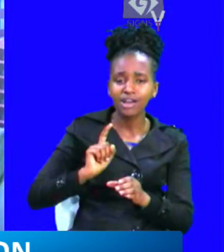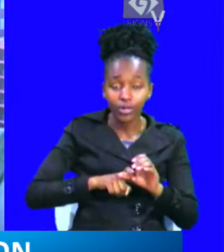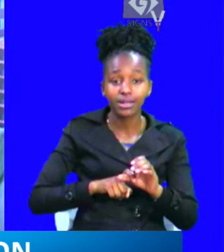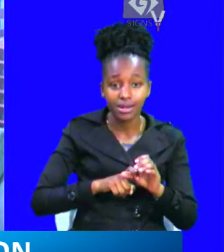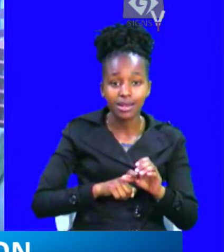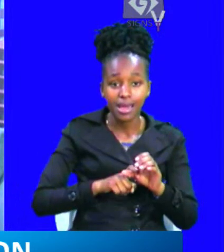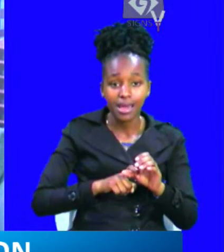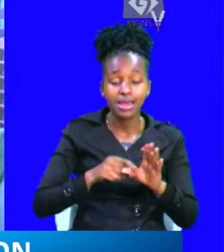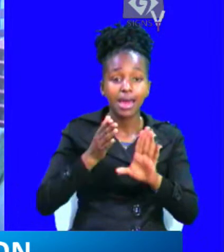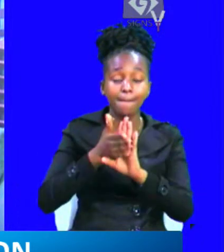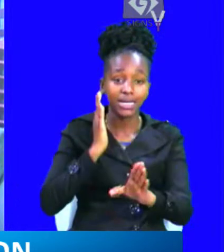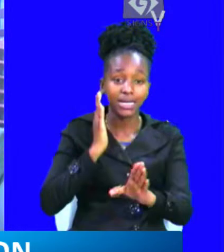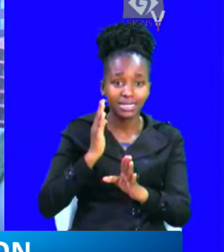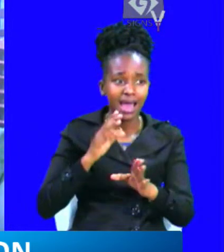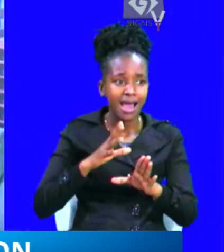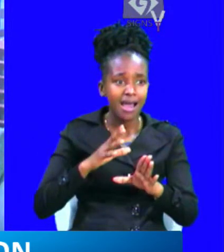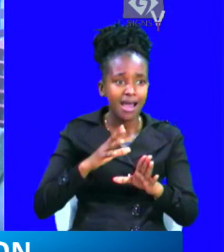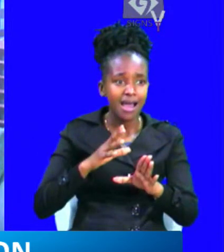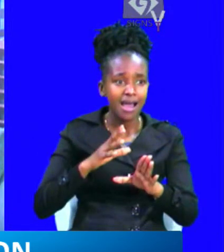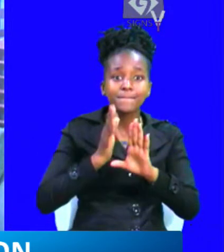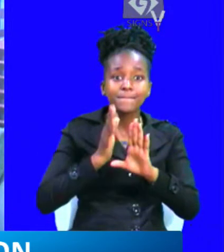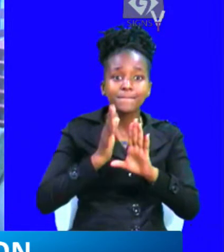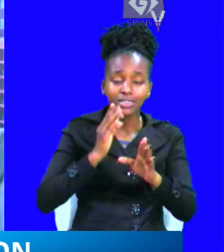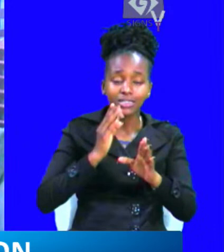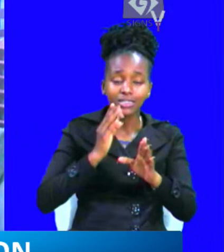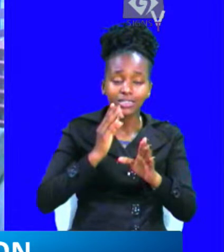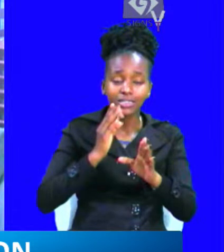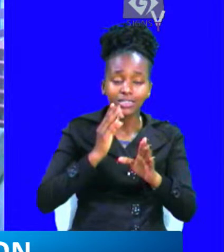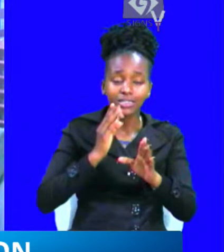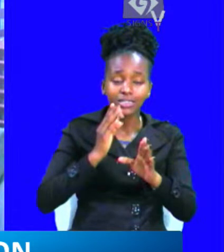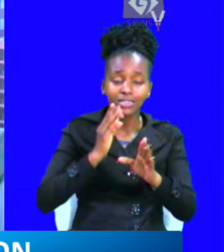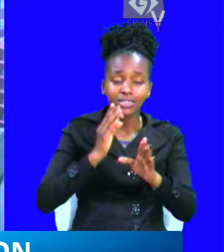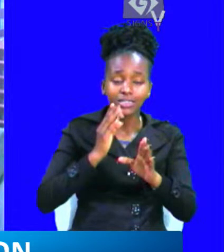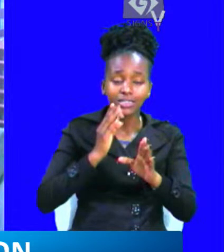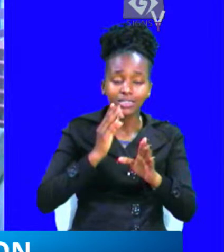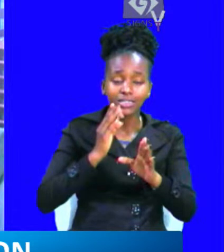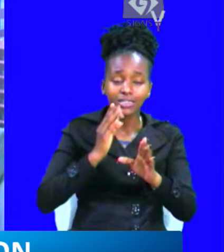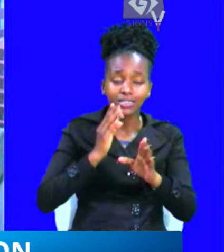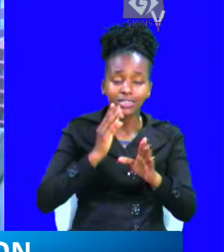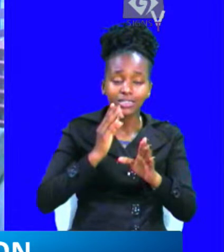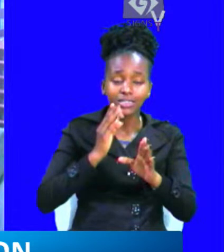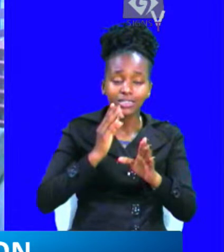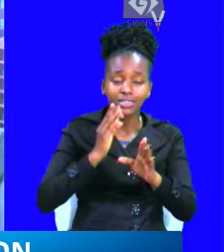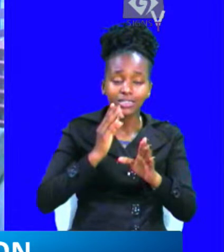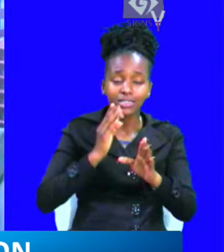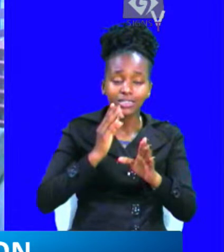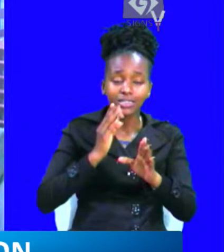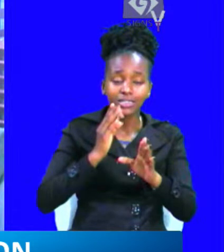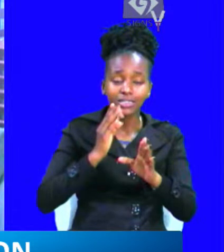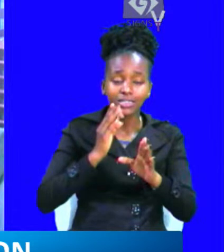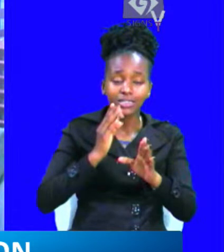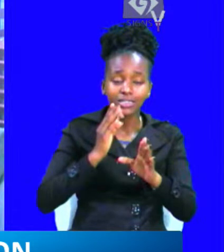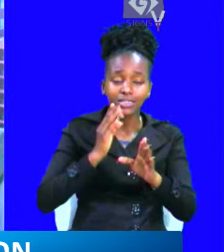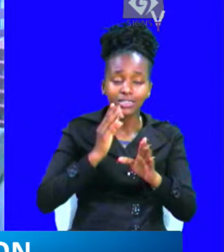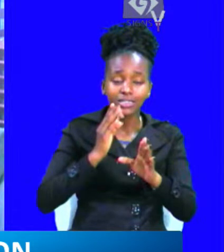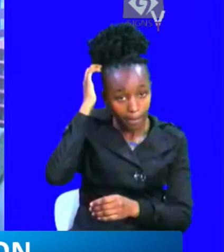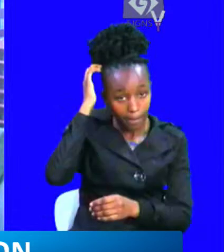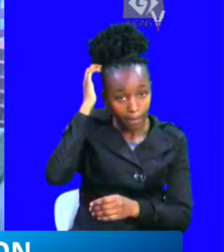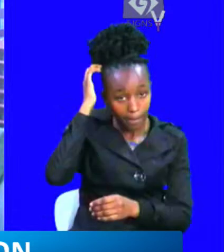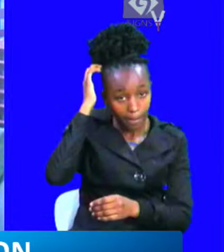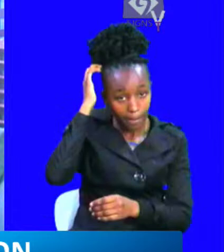from Nairobi to Kampala in a How long bus. ago is this? That was in